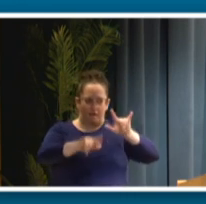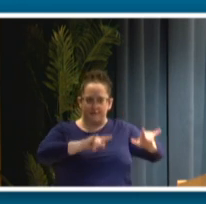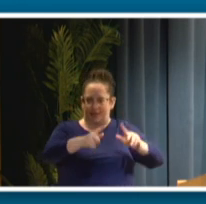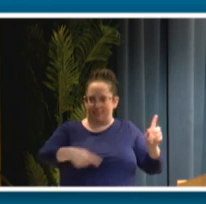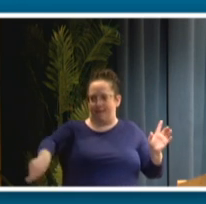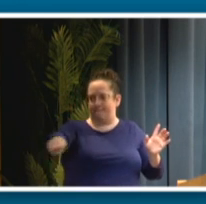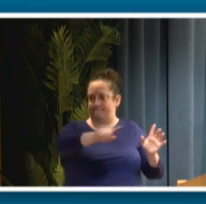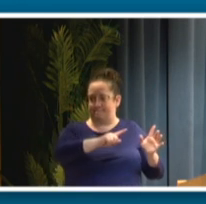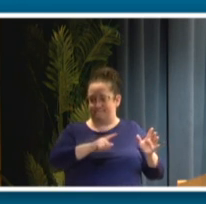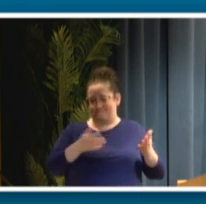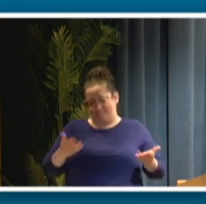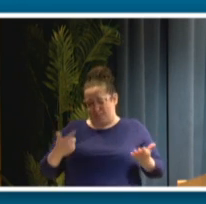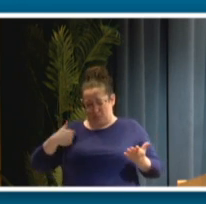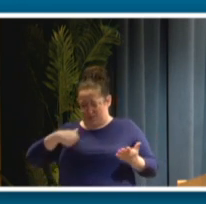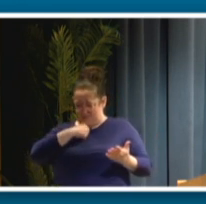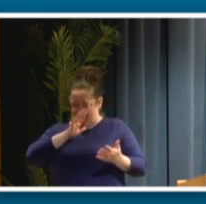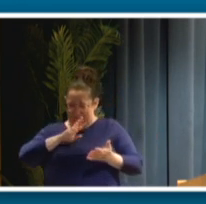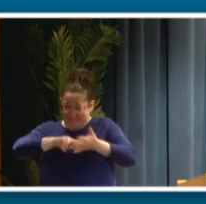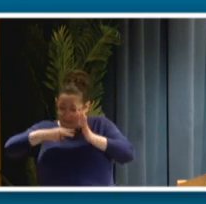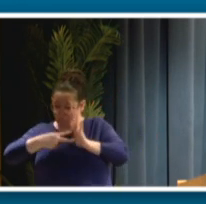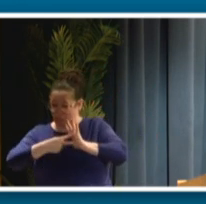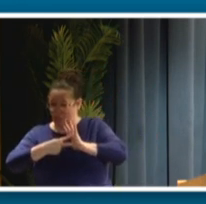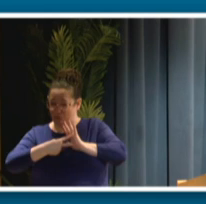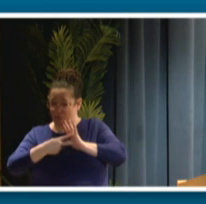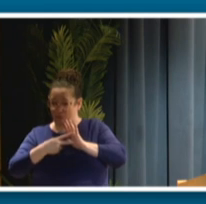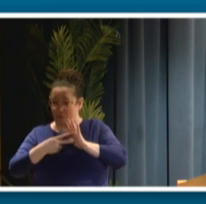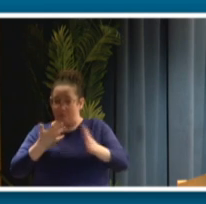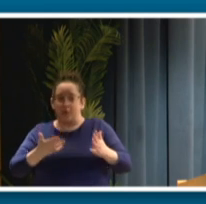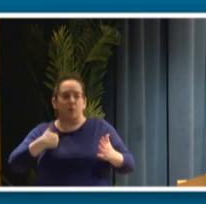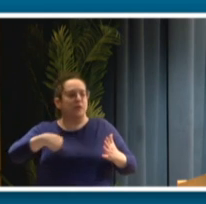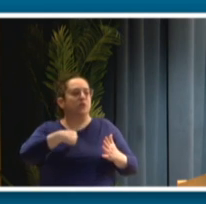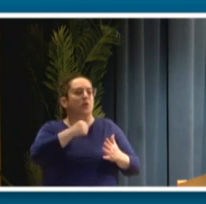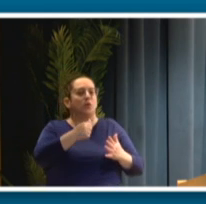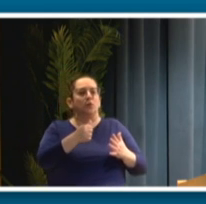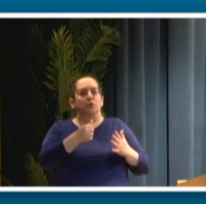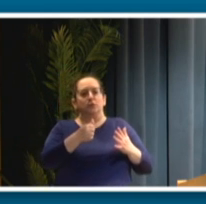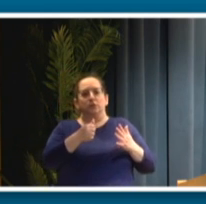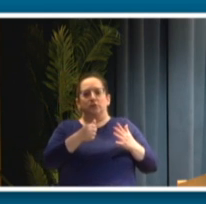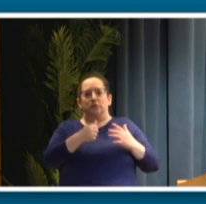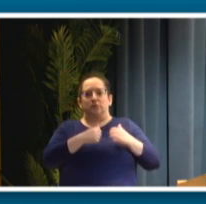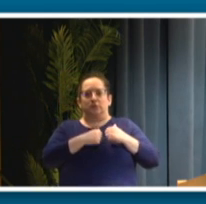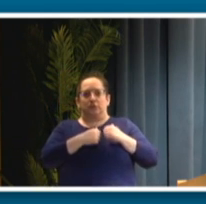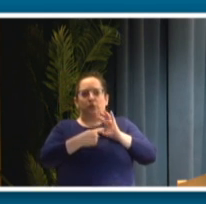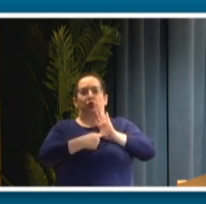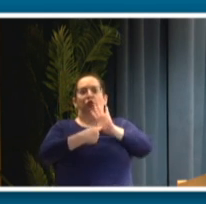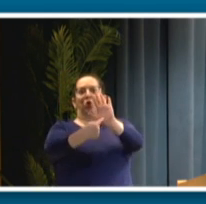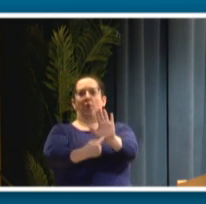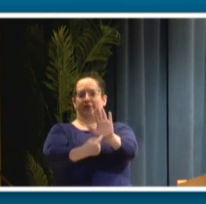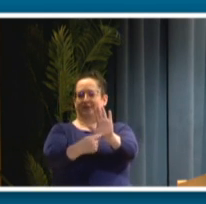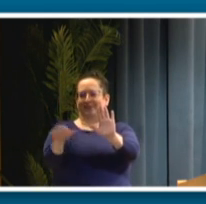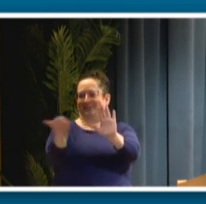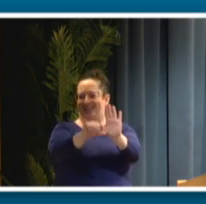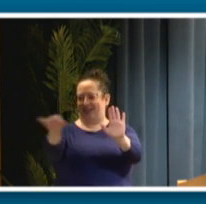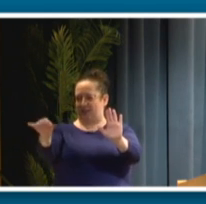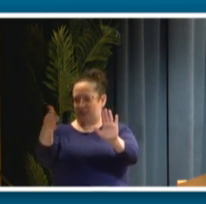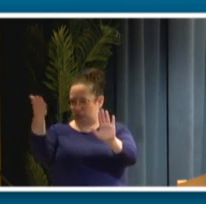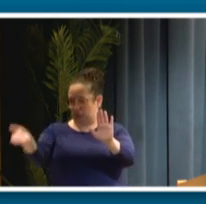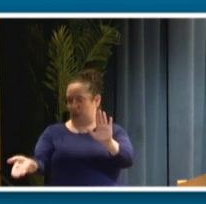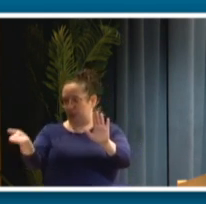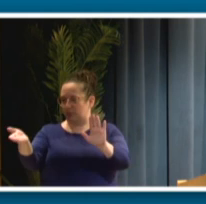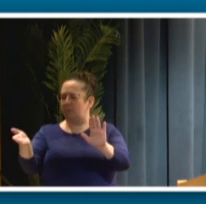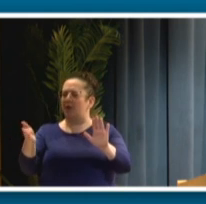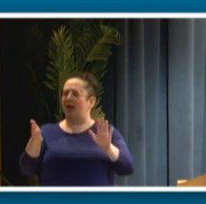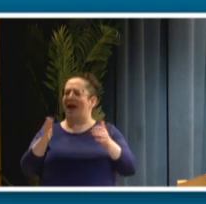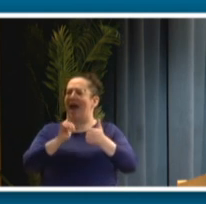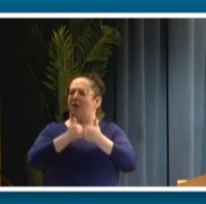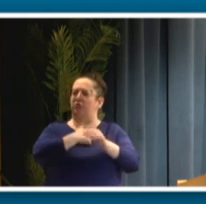perhaps we're not as intentional about it. Maybe we don't say it like that, or we don't show it the way that you do. What brought you to this, to be so intentional